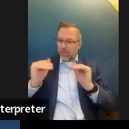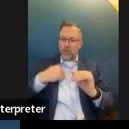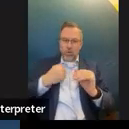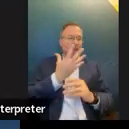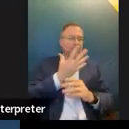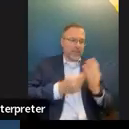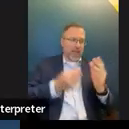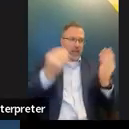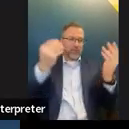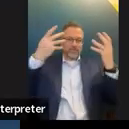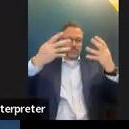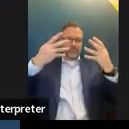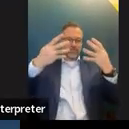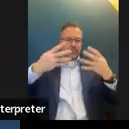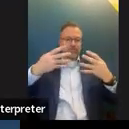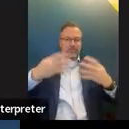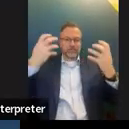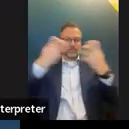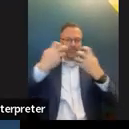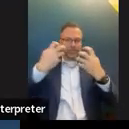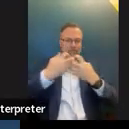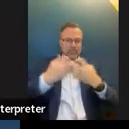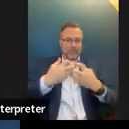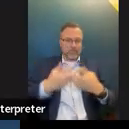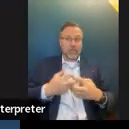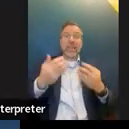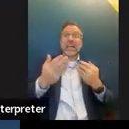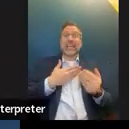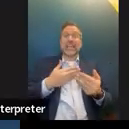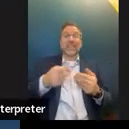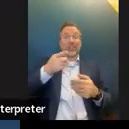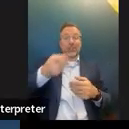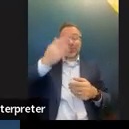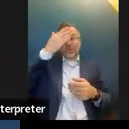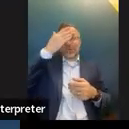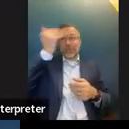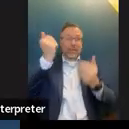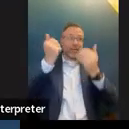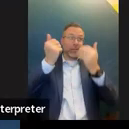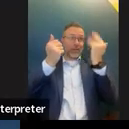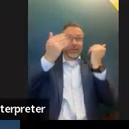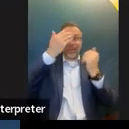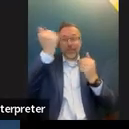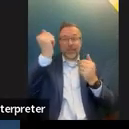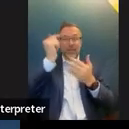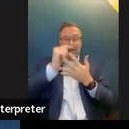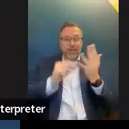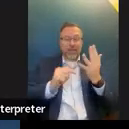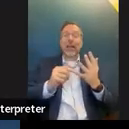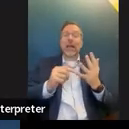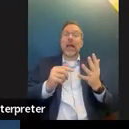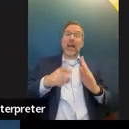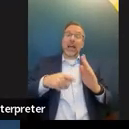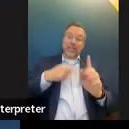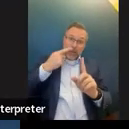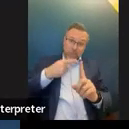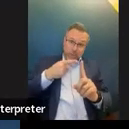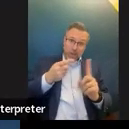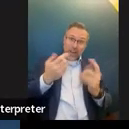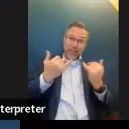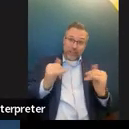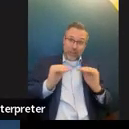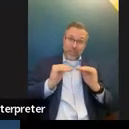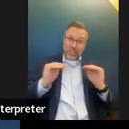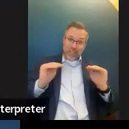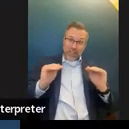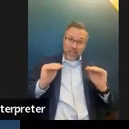So even if you forget all of those things that I just said, the essence of what present level is